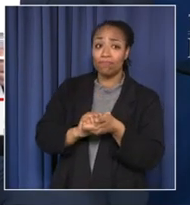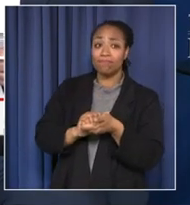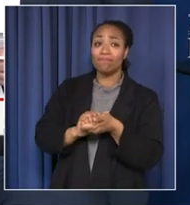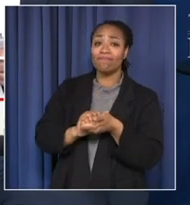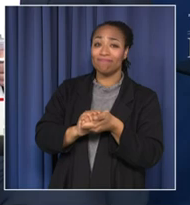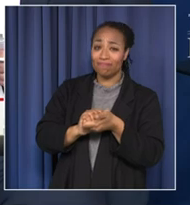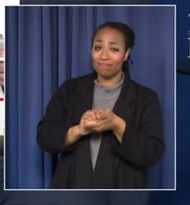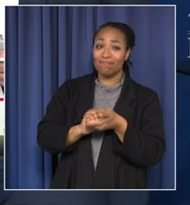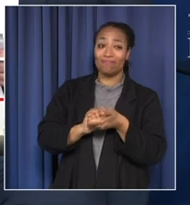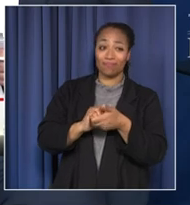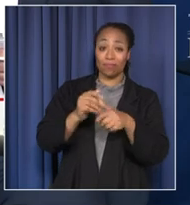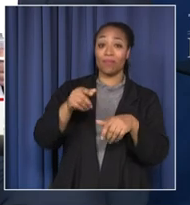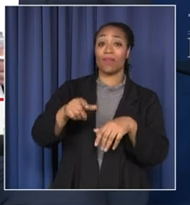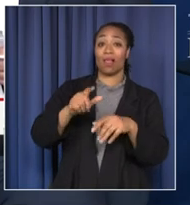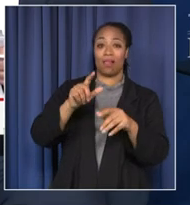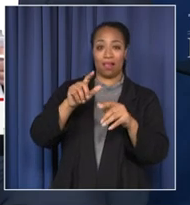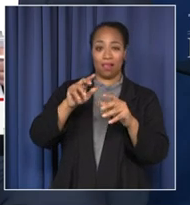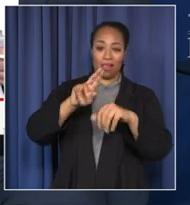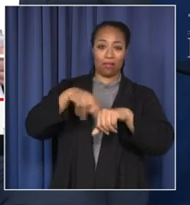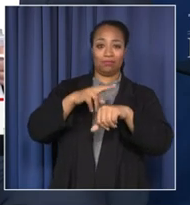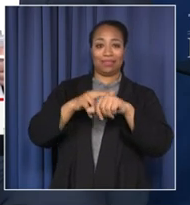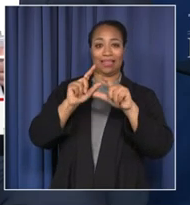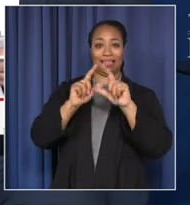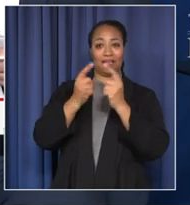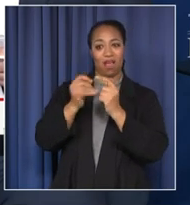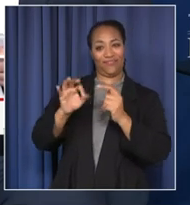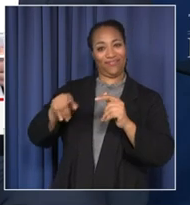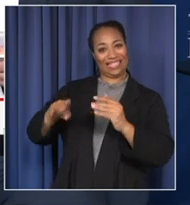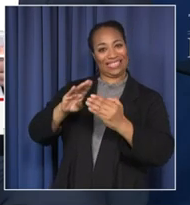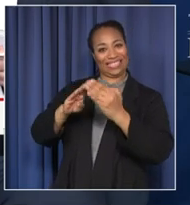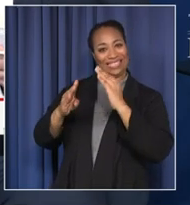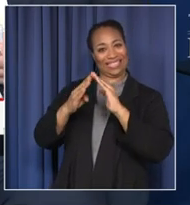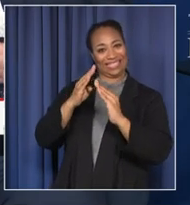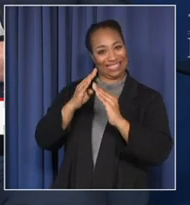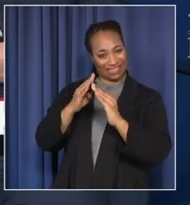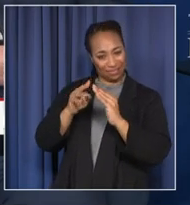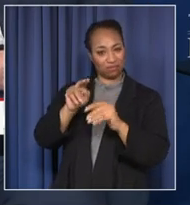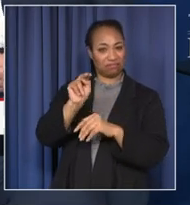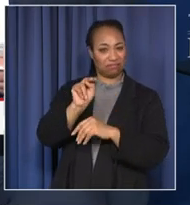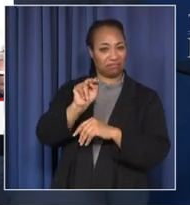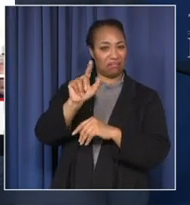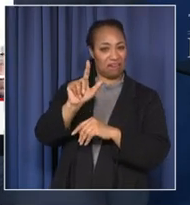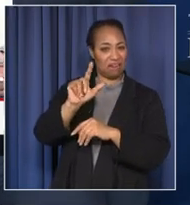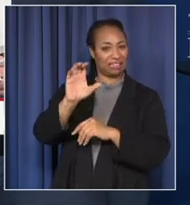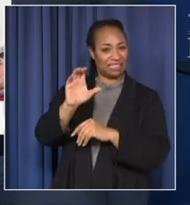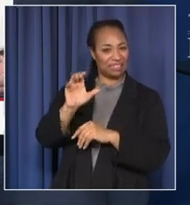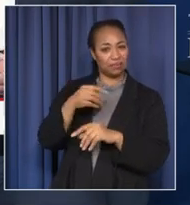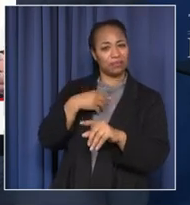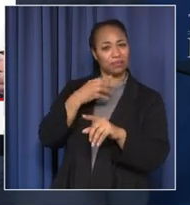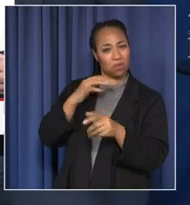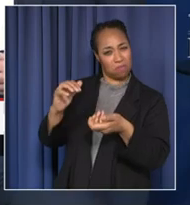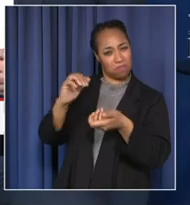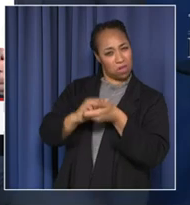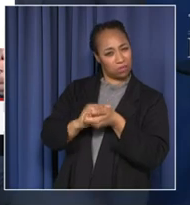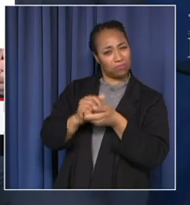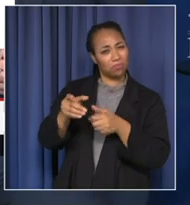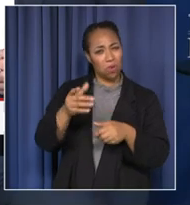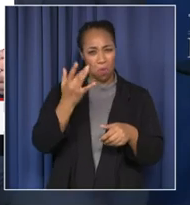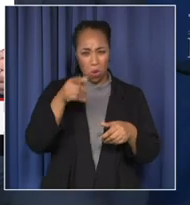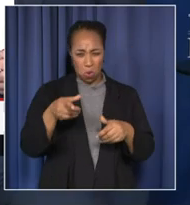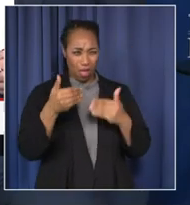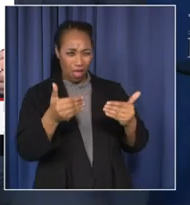America's Housing Comeback. Can you talk a little bit more about the aim of that group and then what prompted its formation? Well, part of